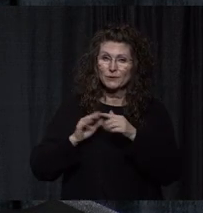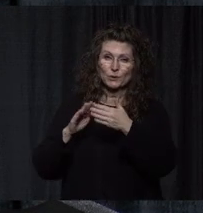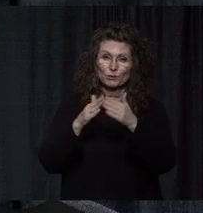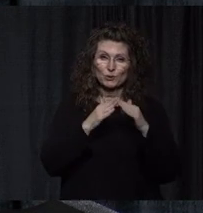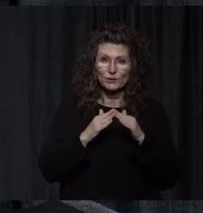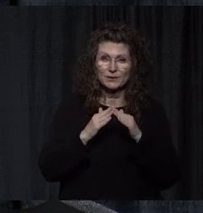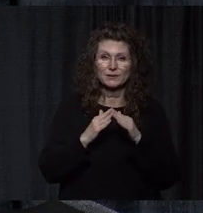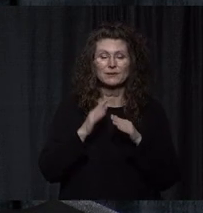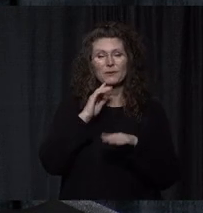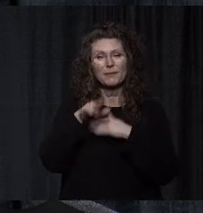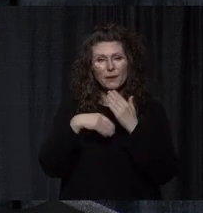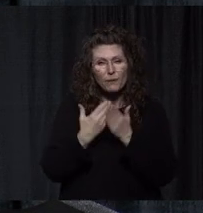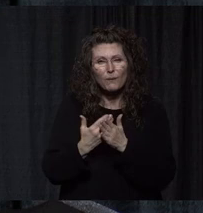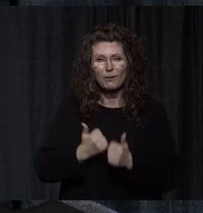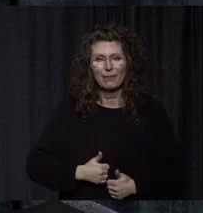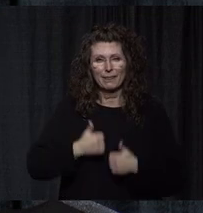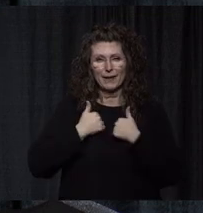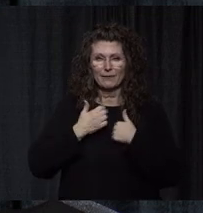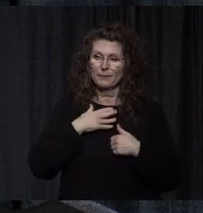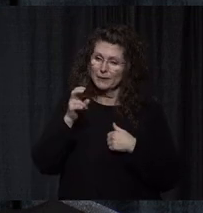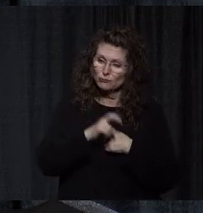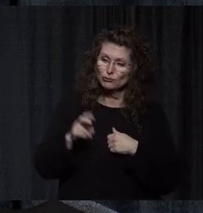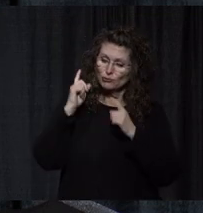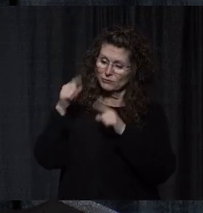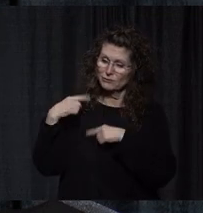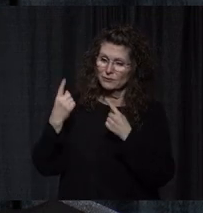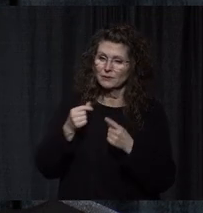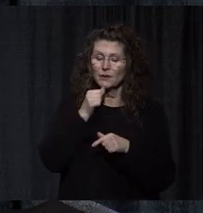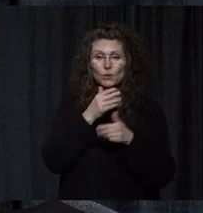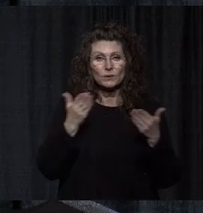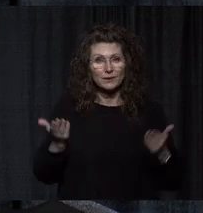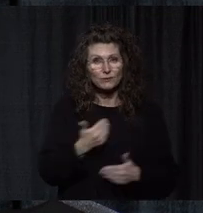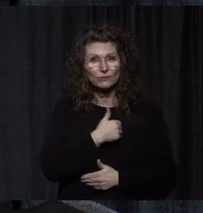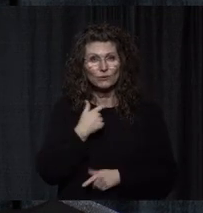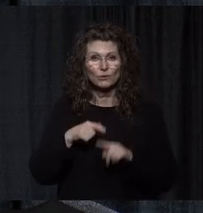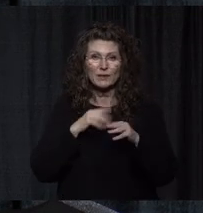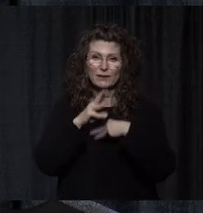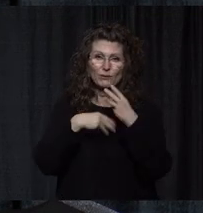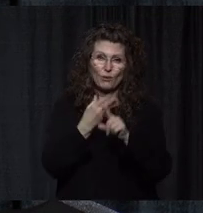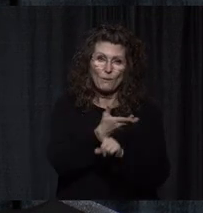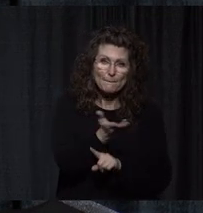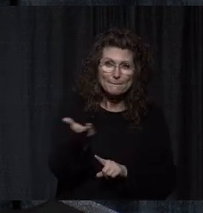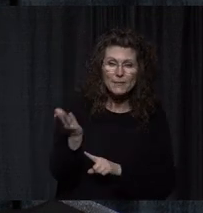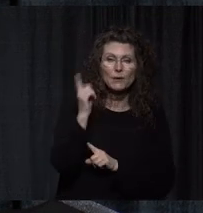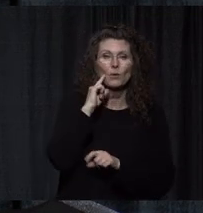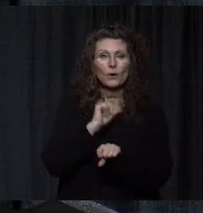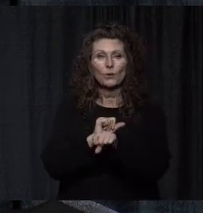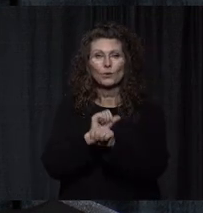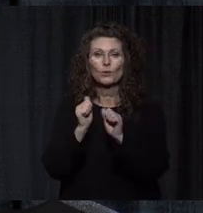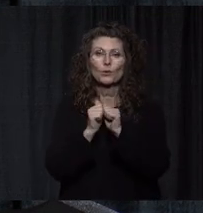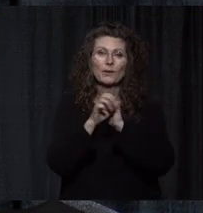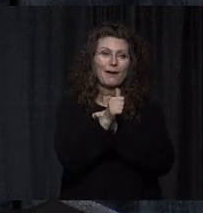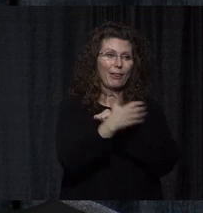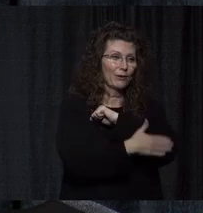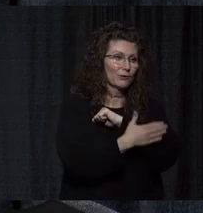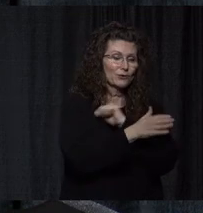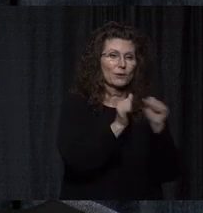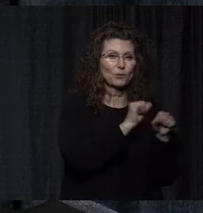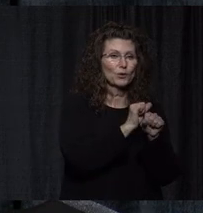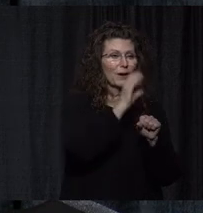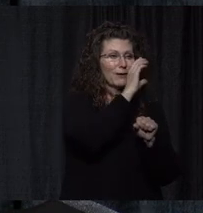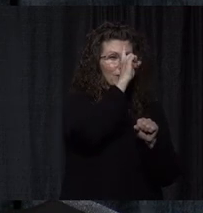life and journey. They're here and around the globe because I worked to form community wherever I